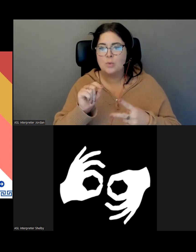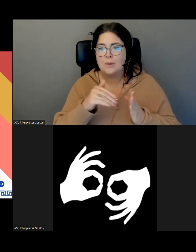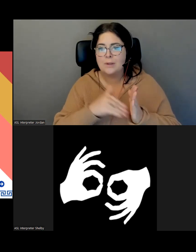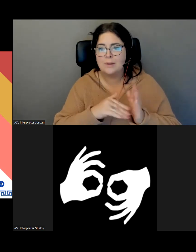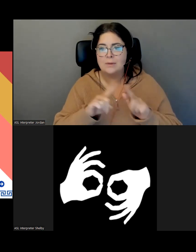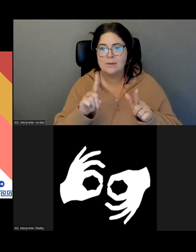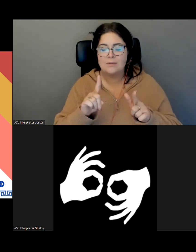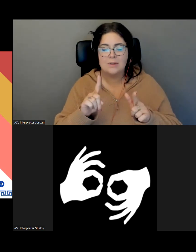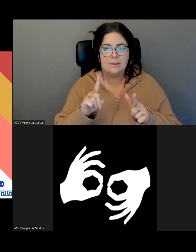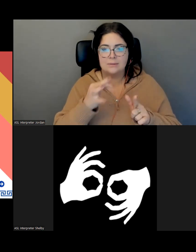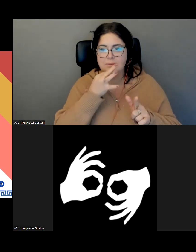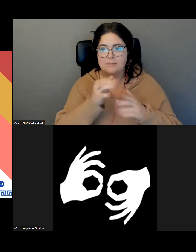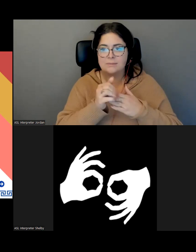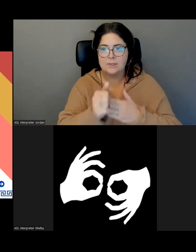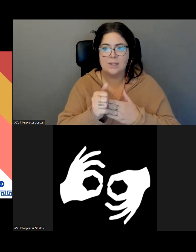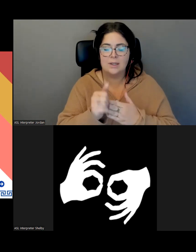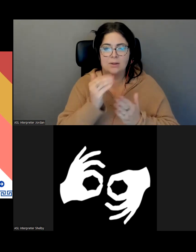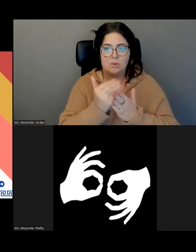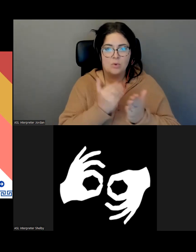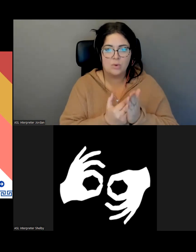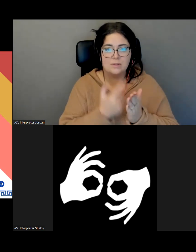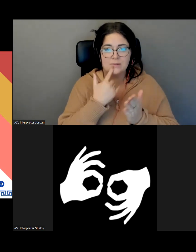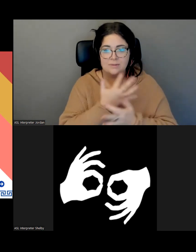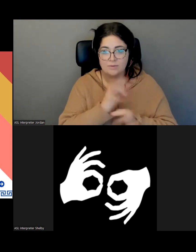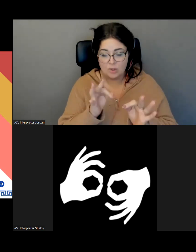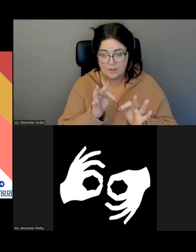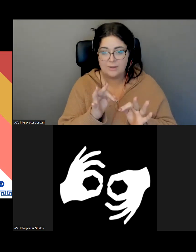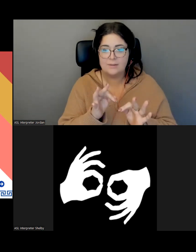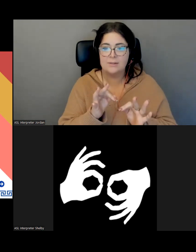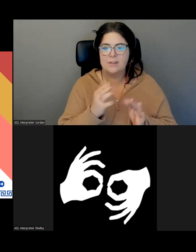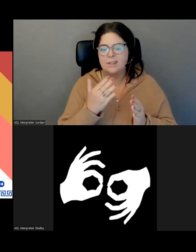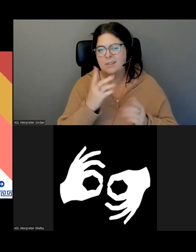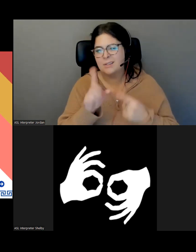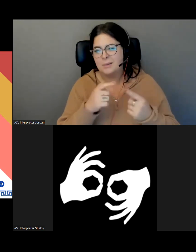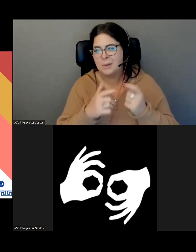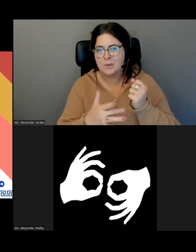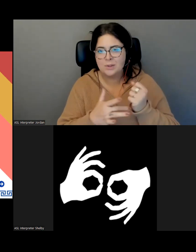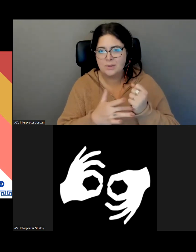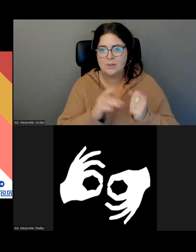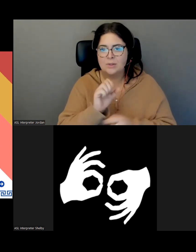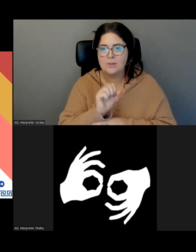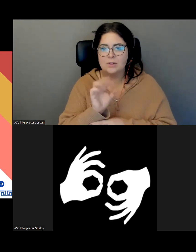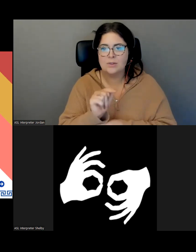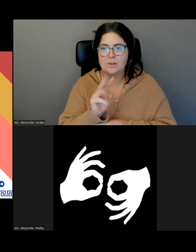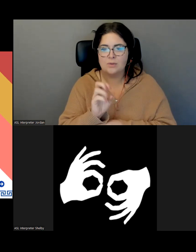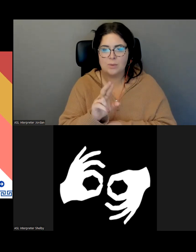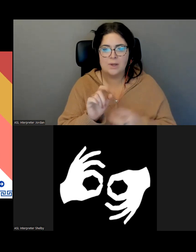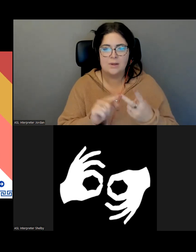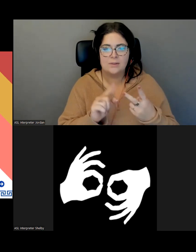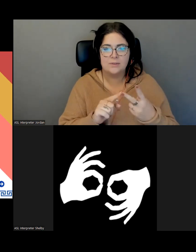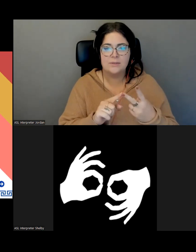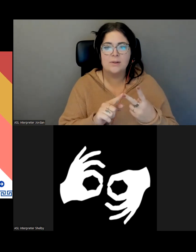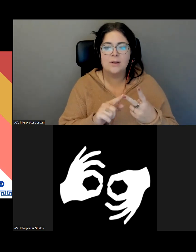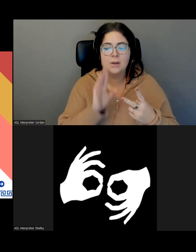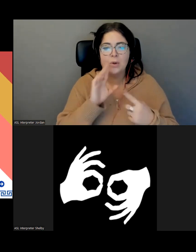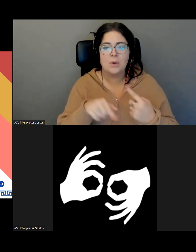free, including courses on technology and softwares. And then we also have Niche Academy, so you can learn about